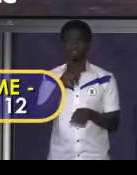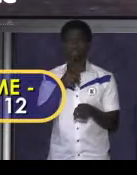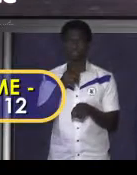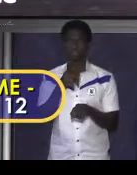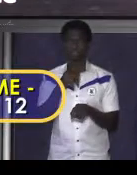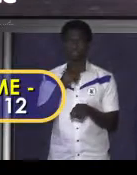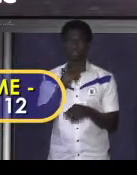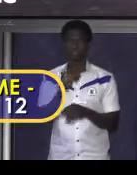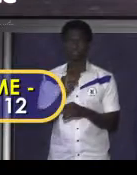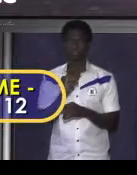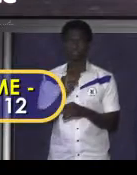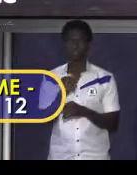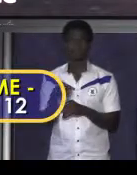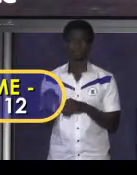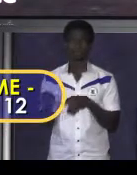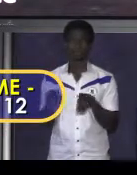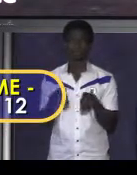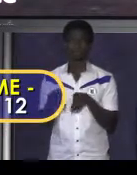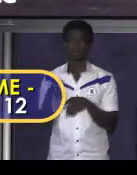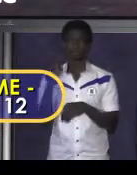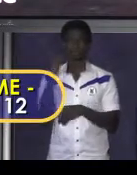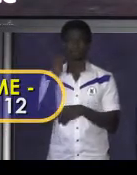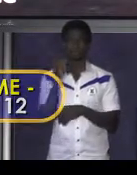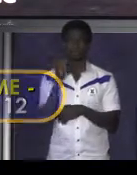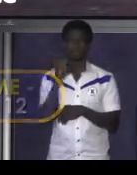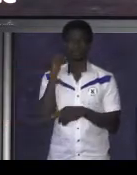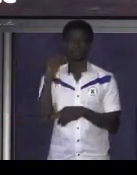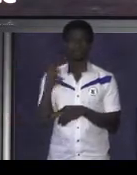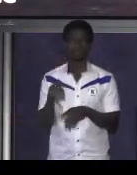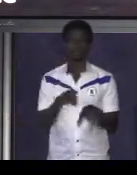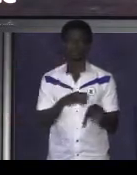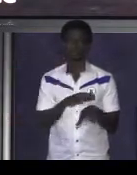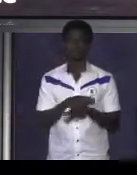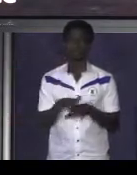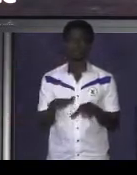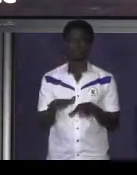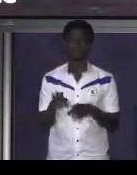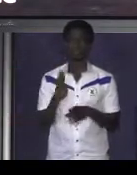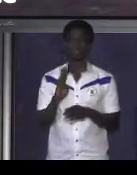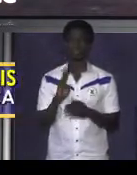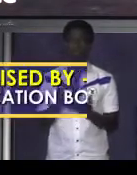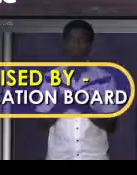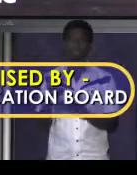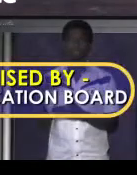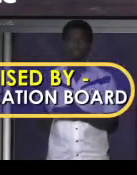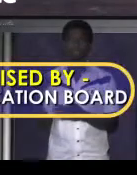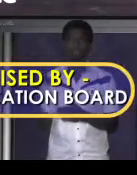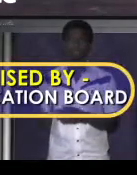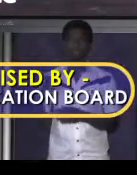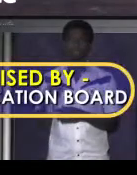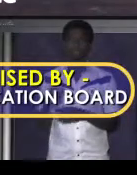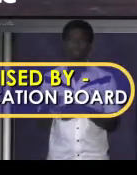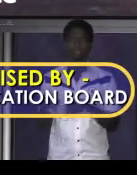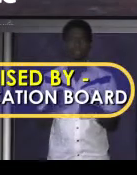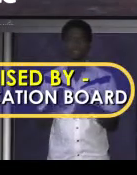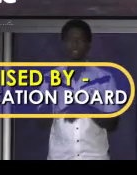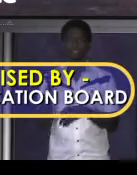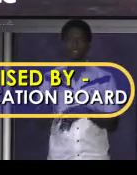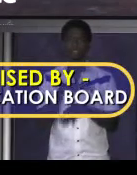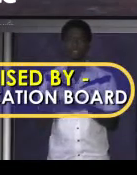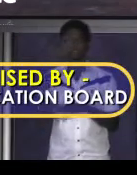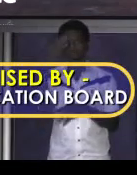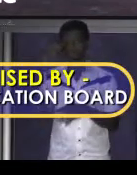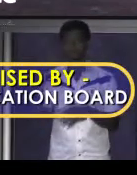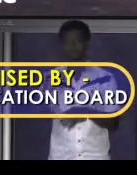The answer is, did she? She didn't buy the bag. Did she? Don't forget we told you then